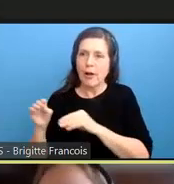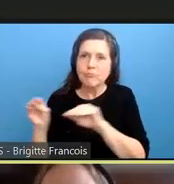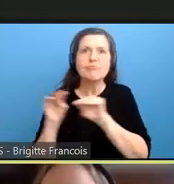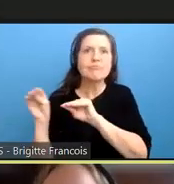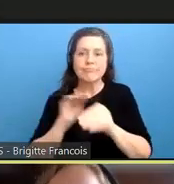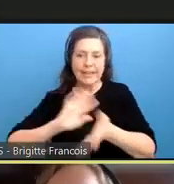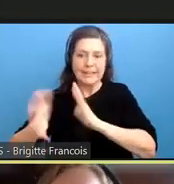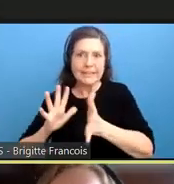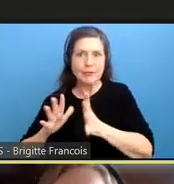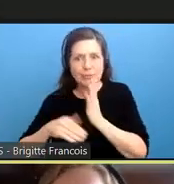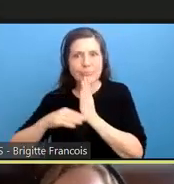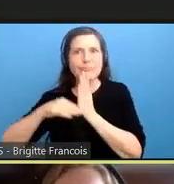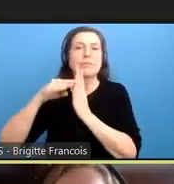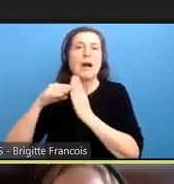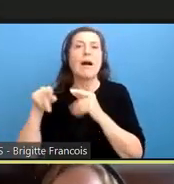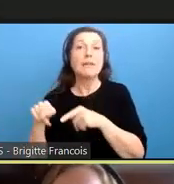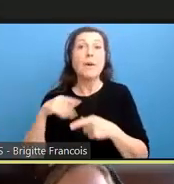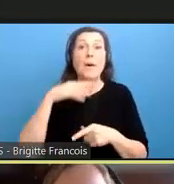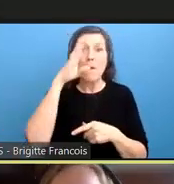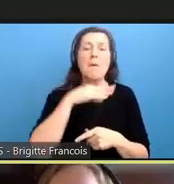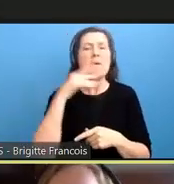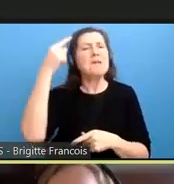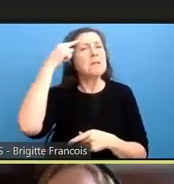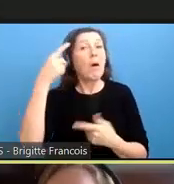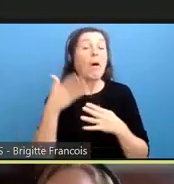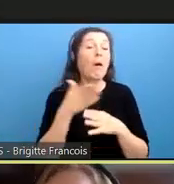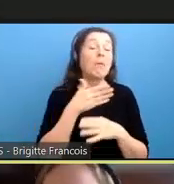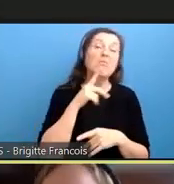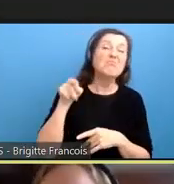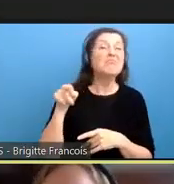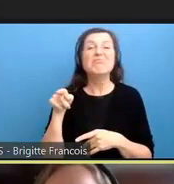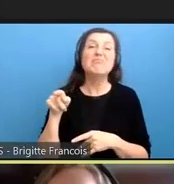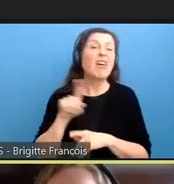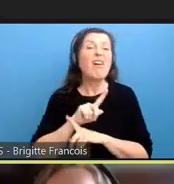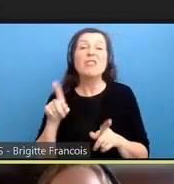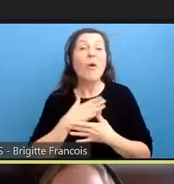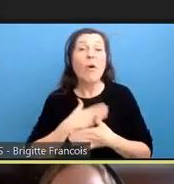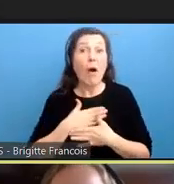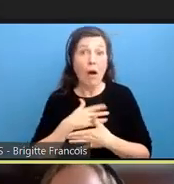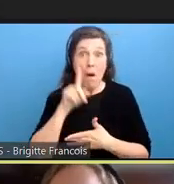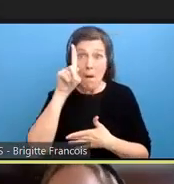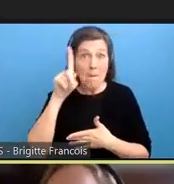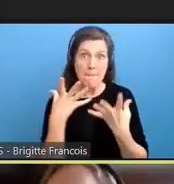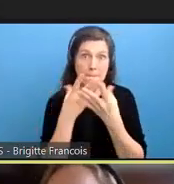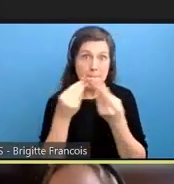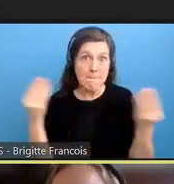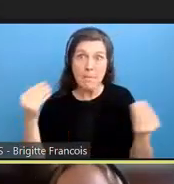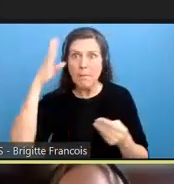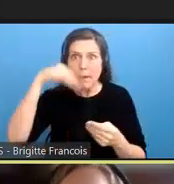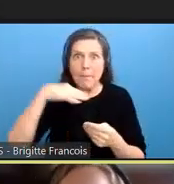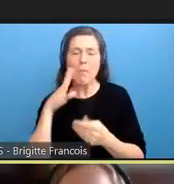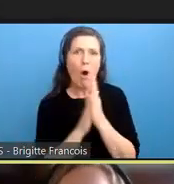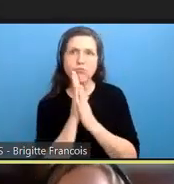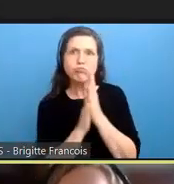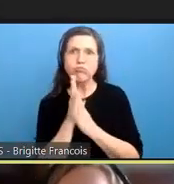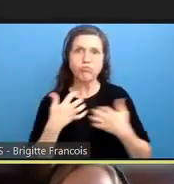and that they had an assumption that parents really wouldn't be that interested, but actually they had more sign-ups than they expected, again making that point that parents and